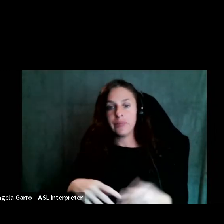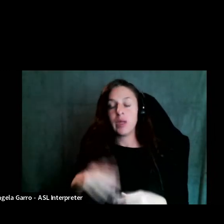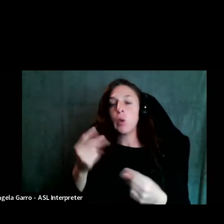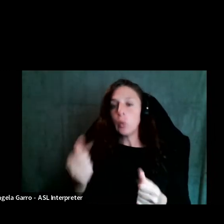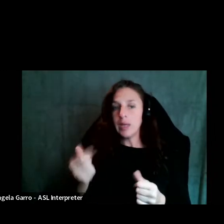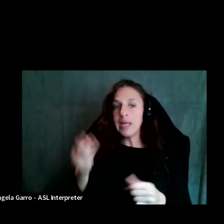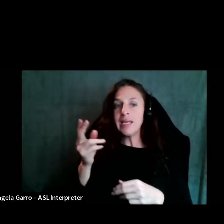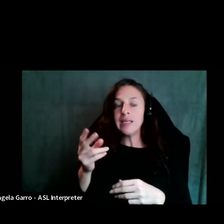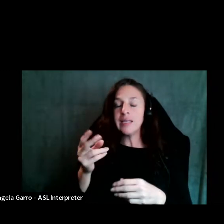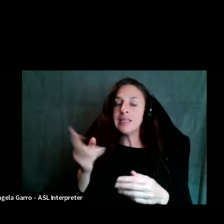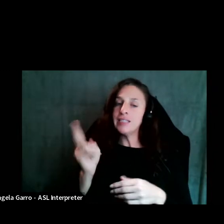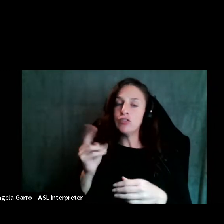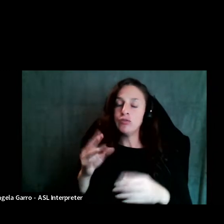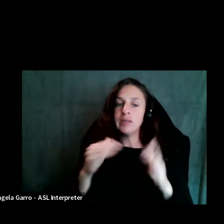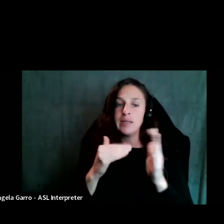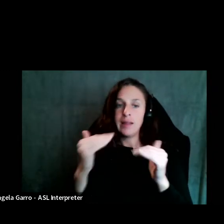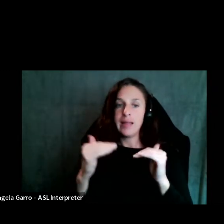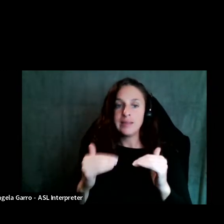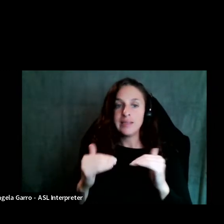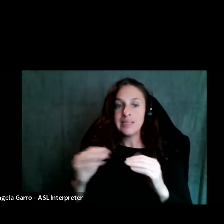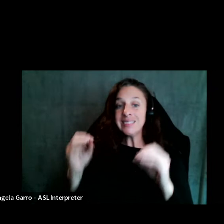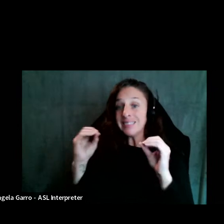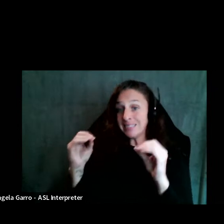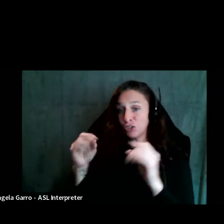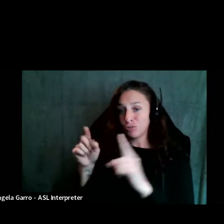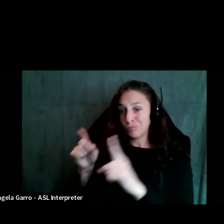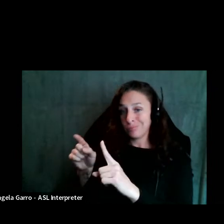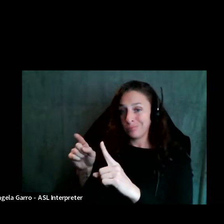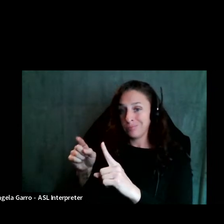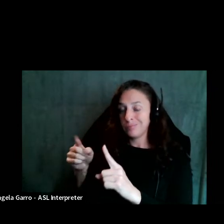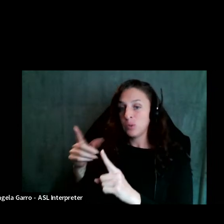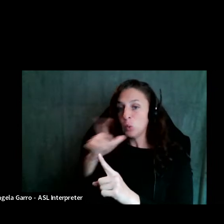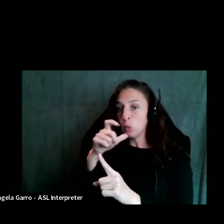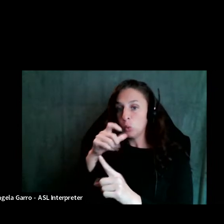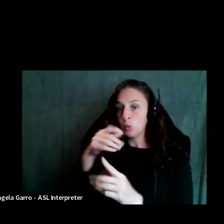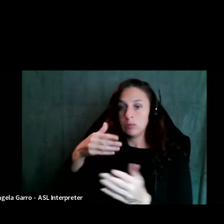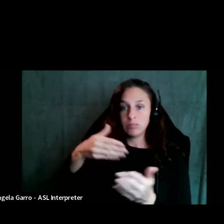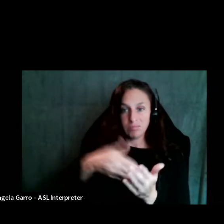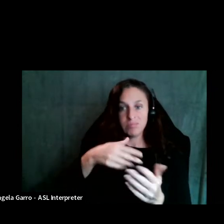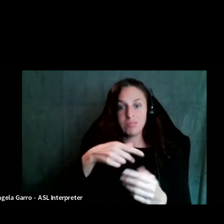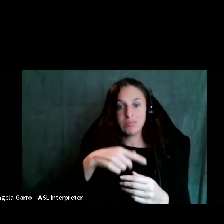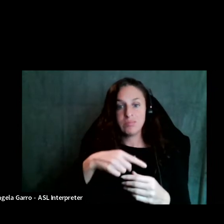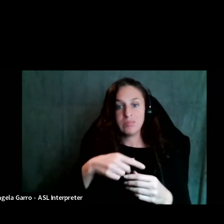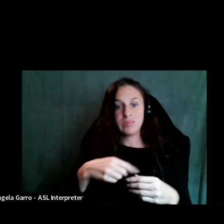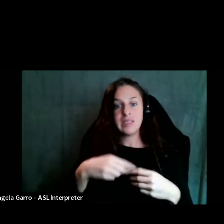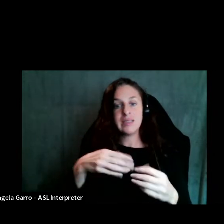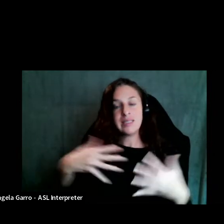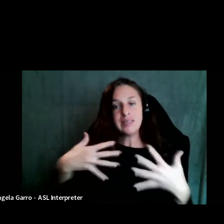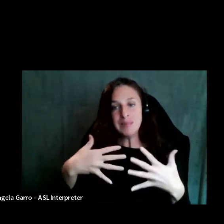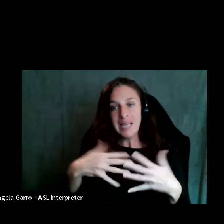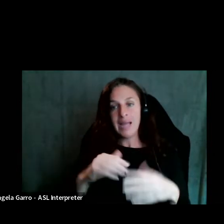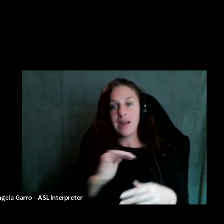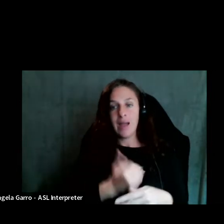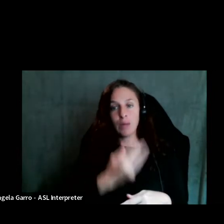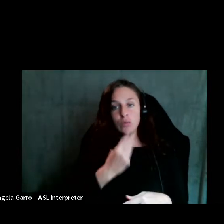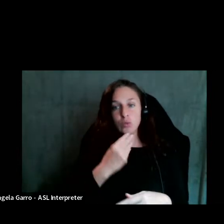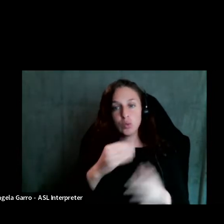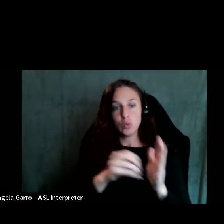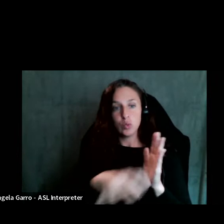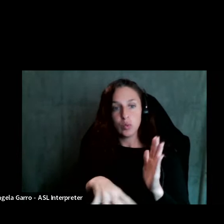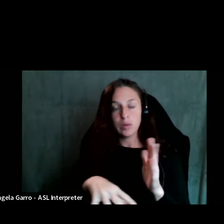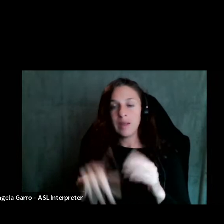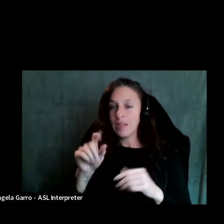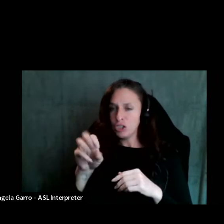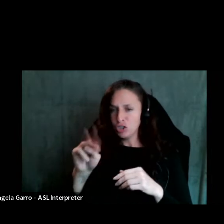2 examples, where teachers were the perpetrators of intimidating messaging for our Jewish students. The term